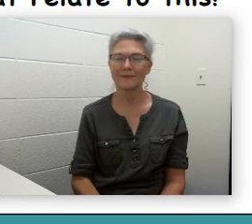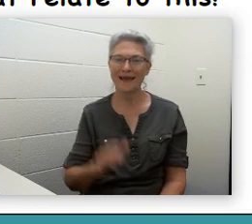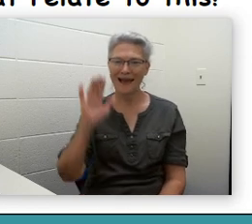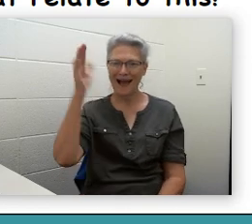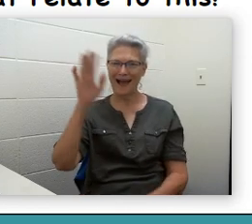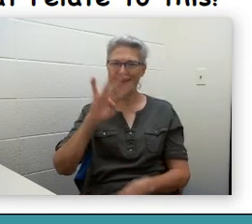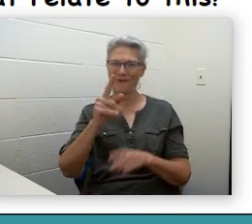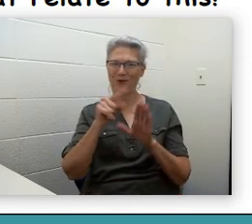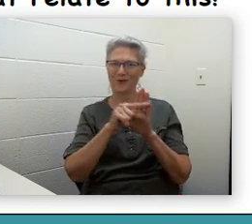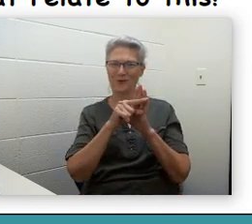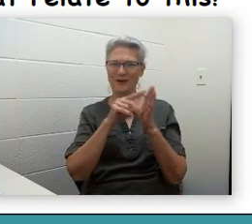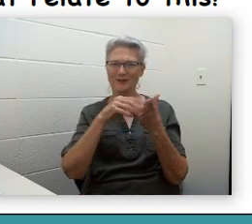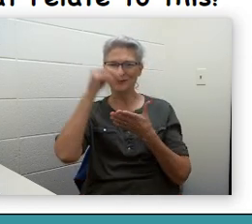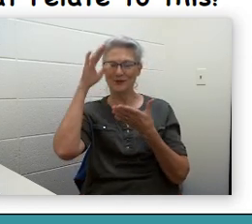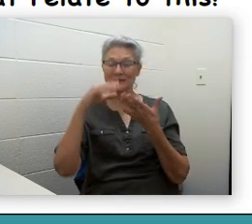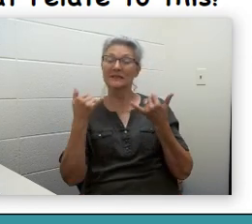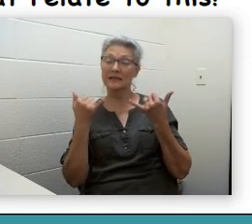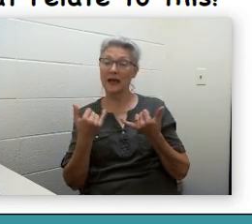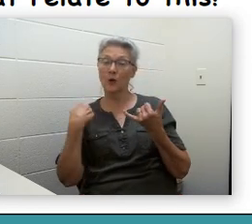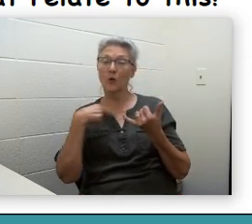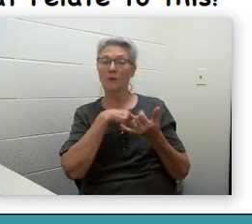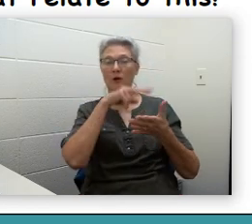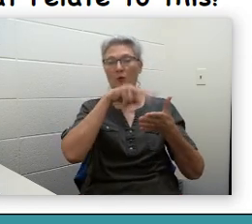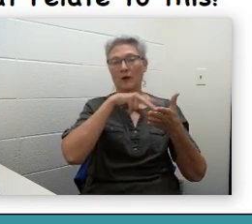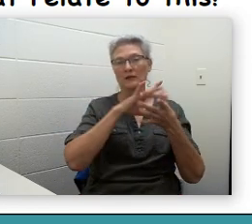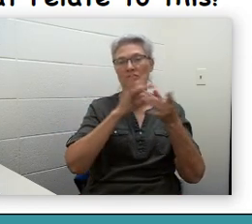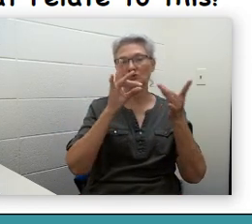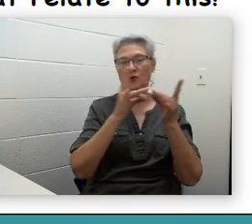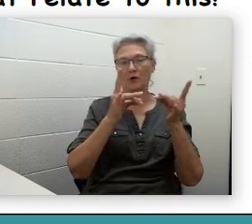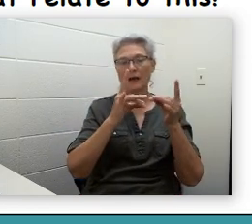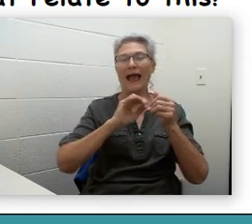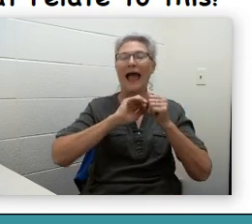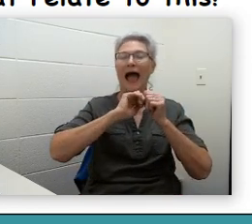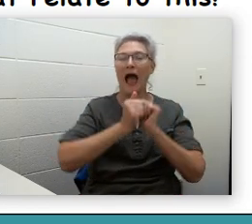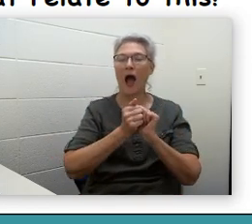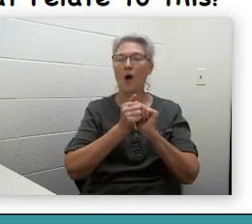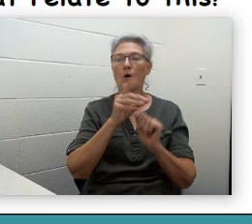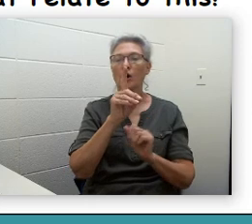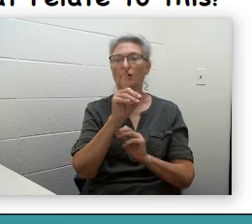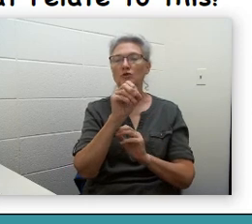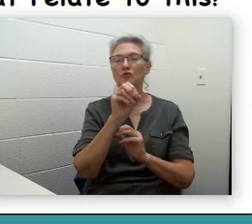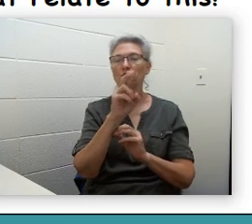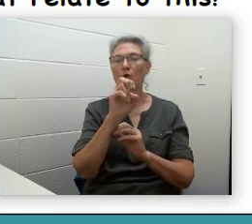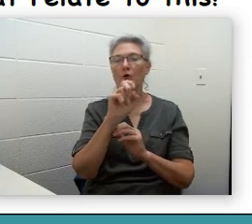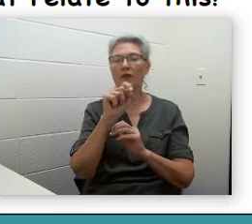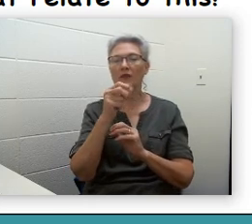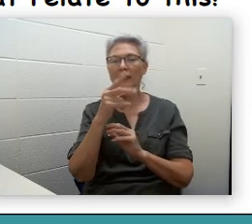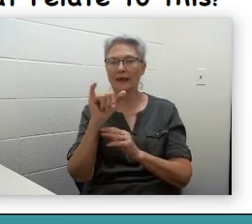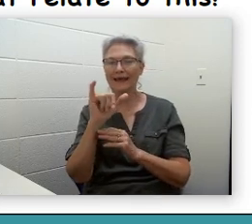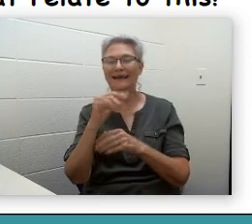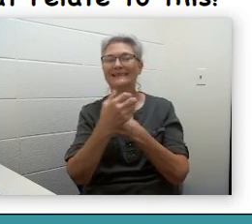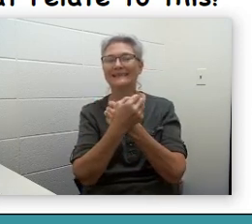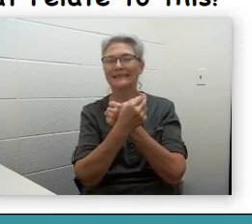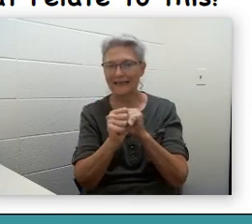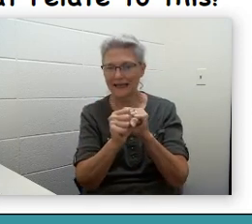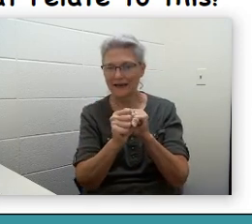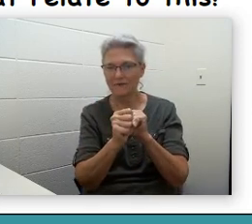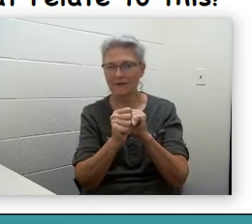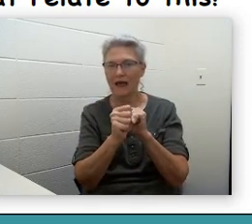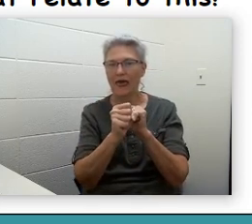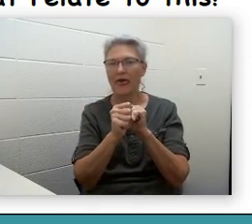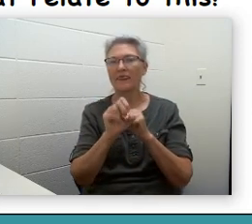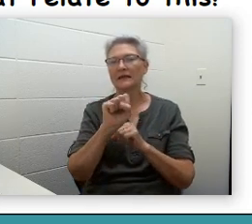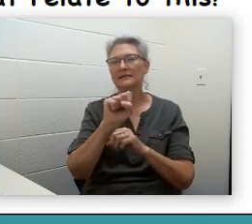Hello, fourth graders. Today we will be reading the story, How Dorothy Saved the Scarecrow. I'm already making connections in